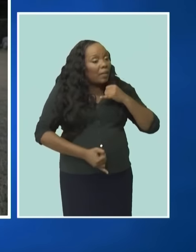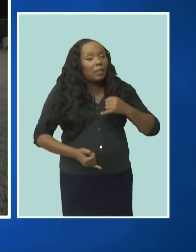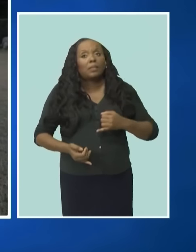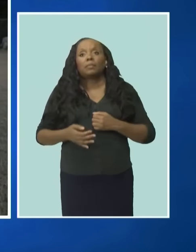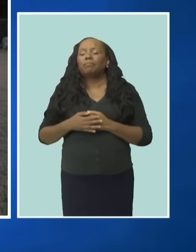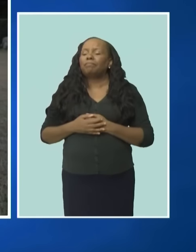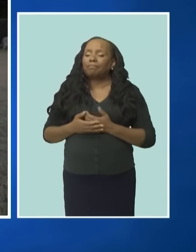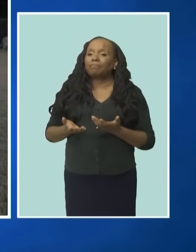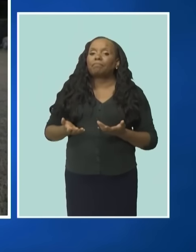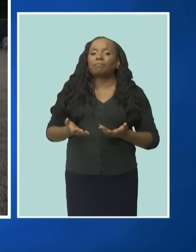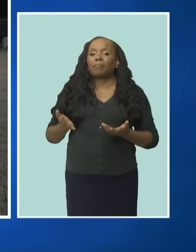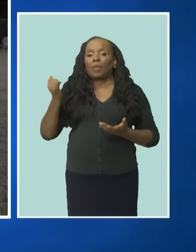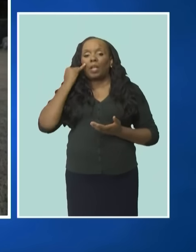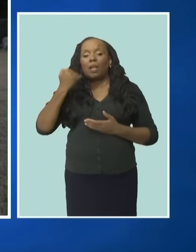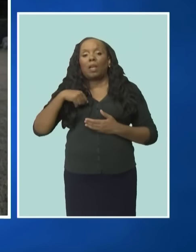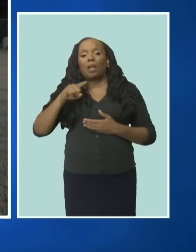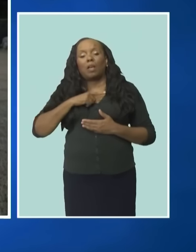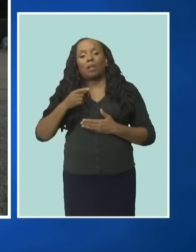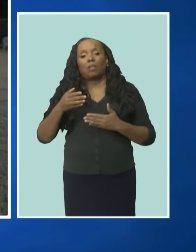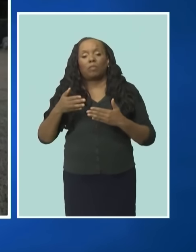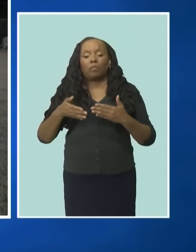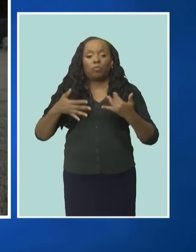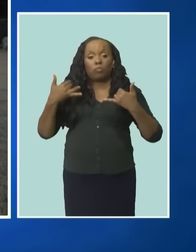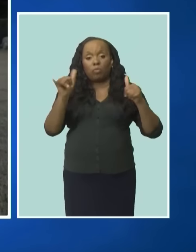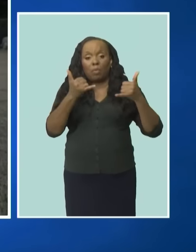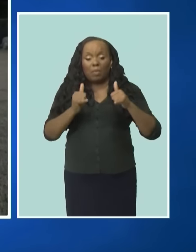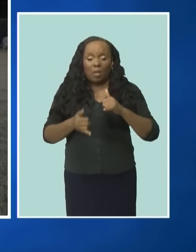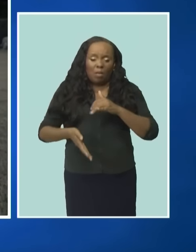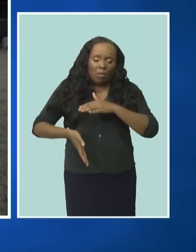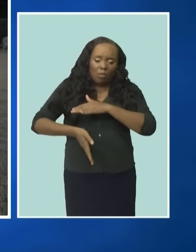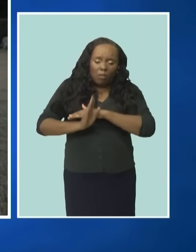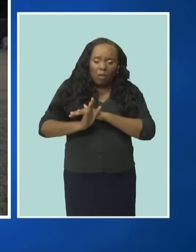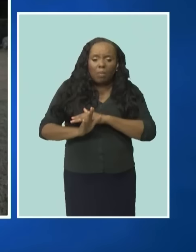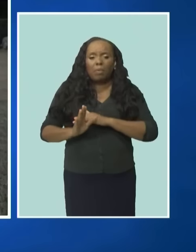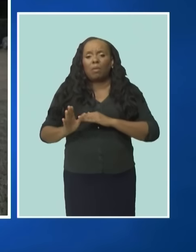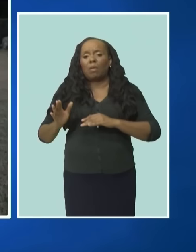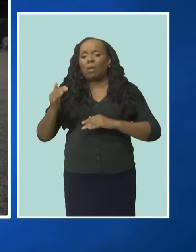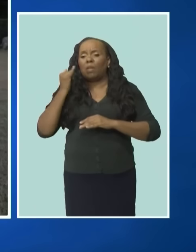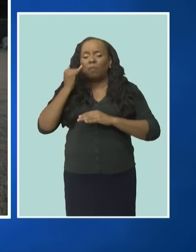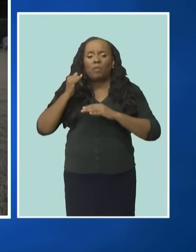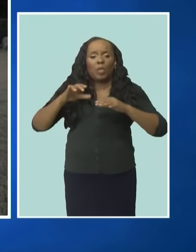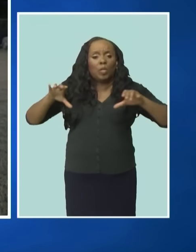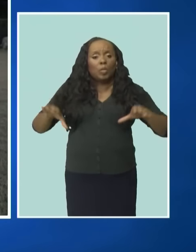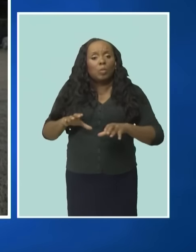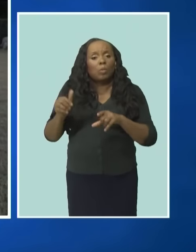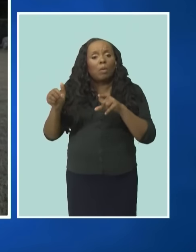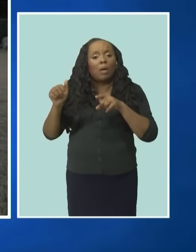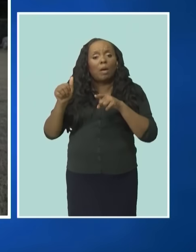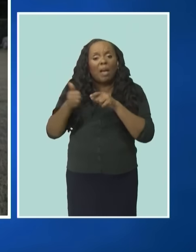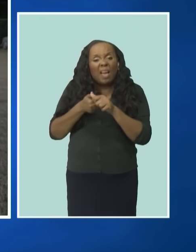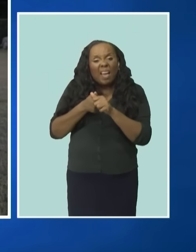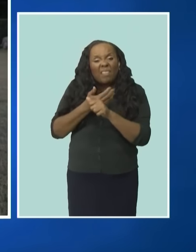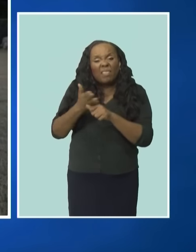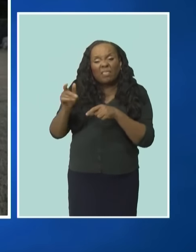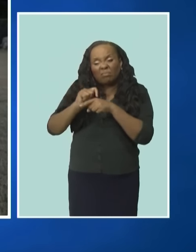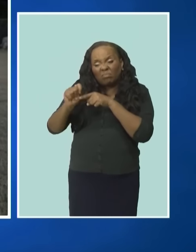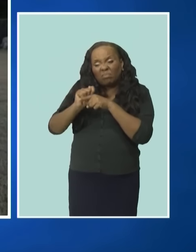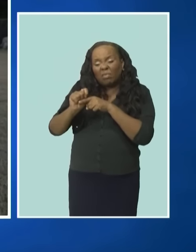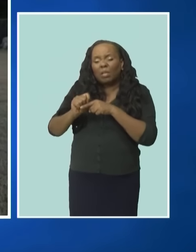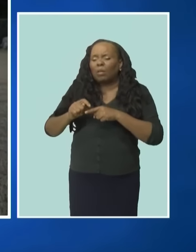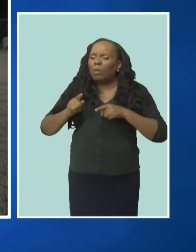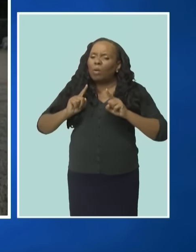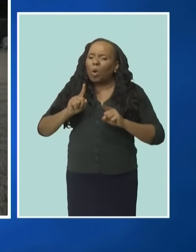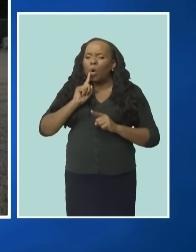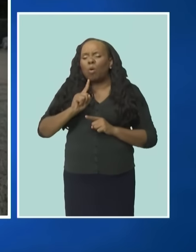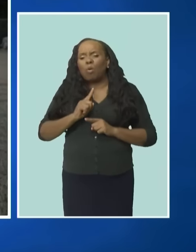the field and do what the coach say and what we do in training, and go on the field and fight as one,